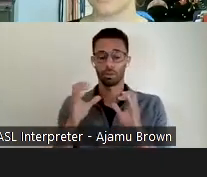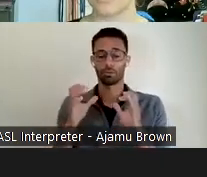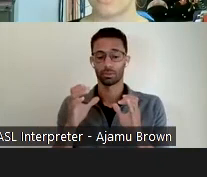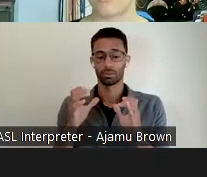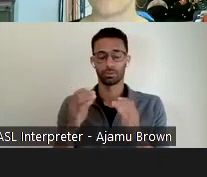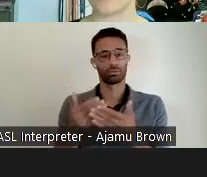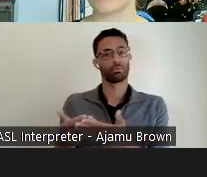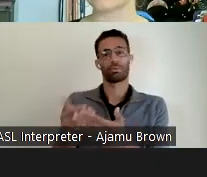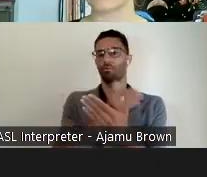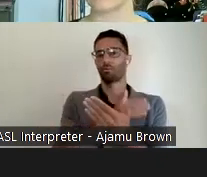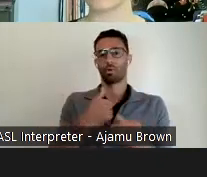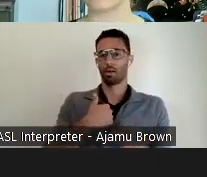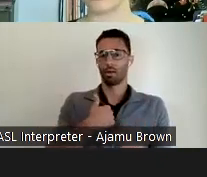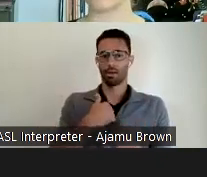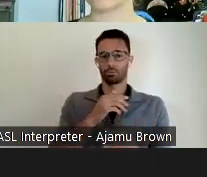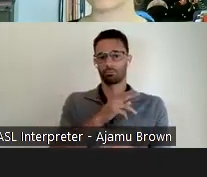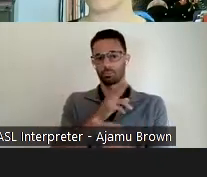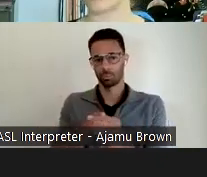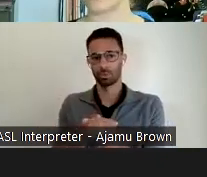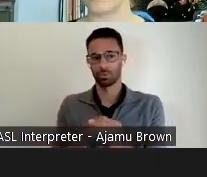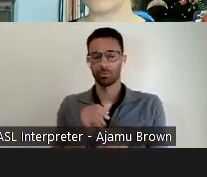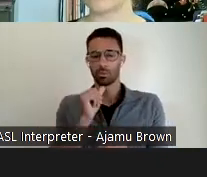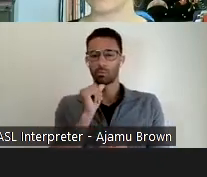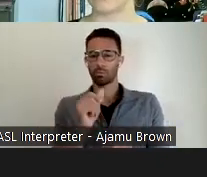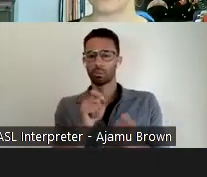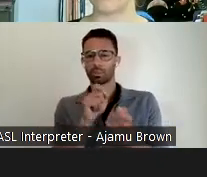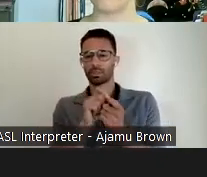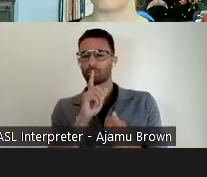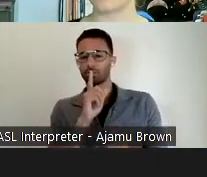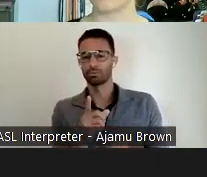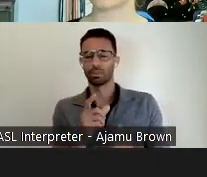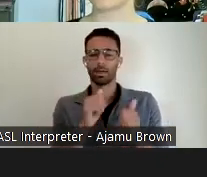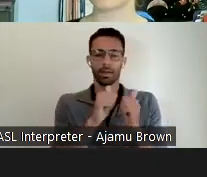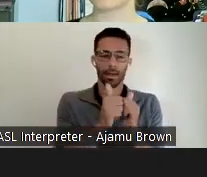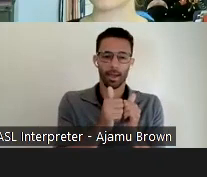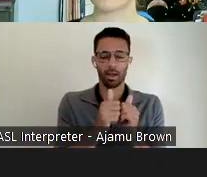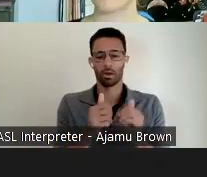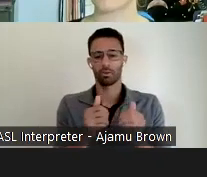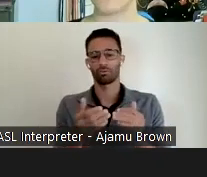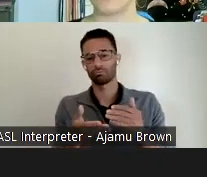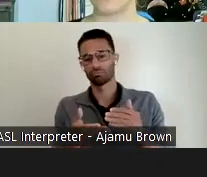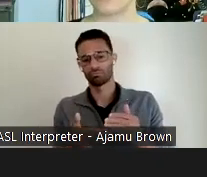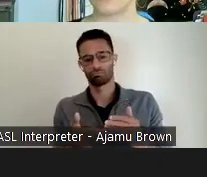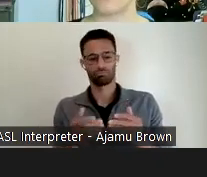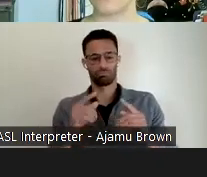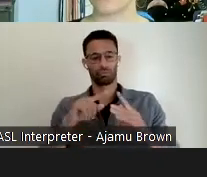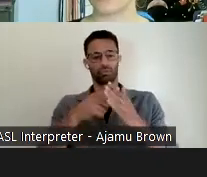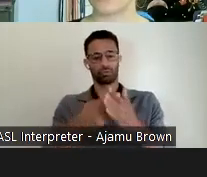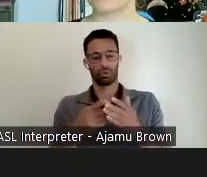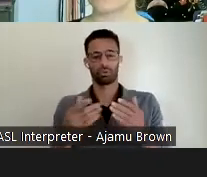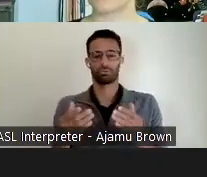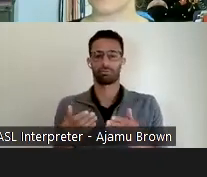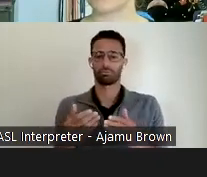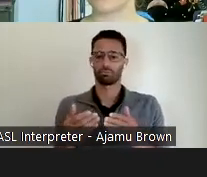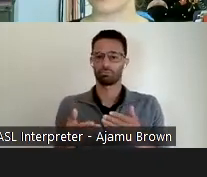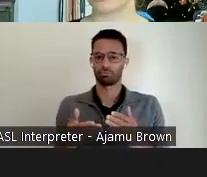years, but weren't exactly sure how to start, where to make it start. And so it started with CARES funding with